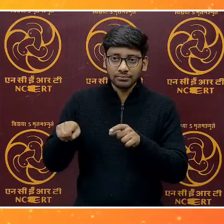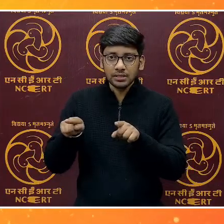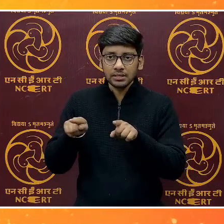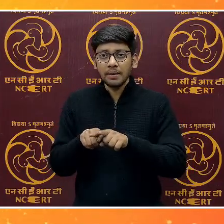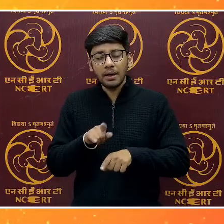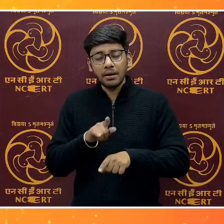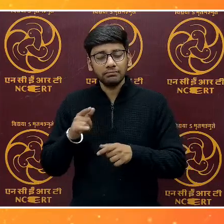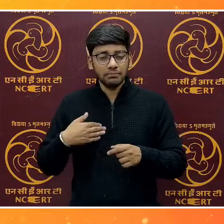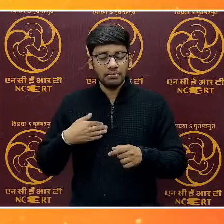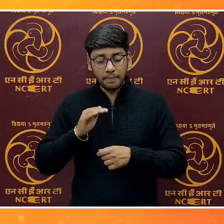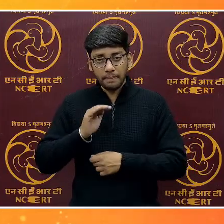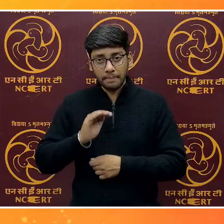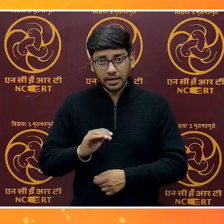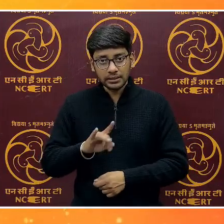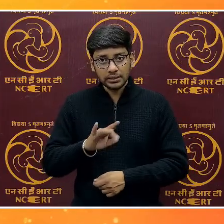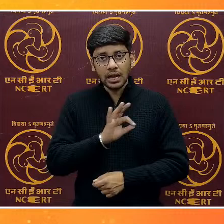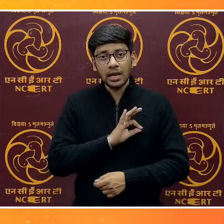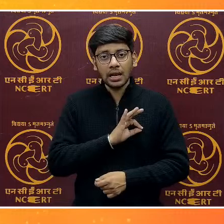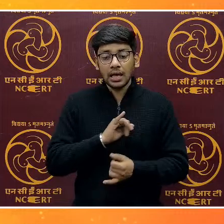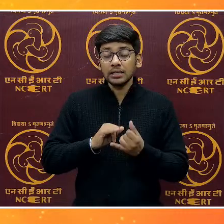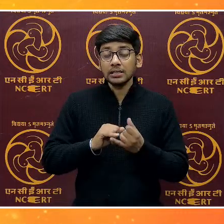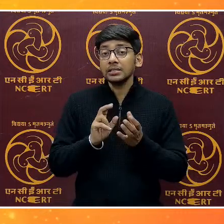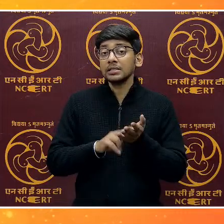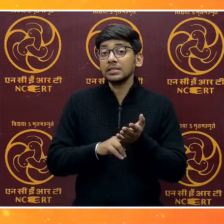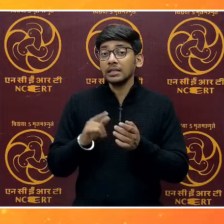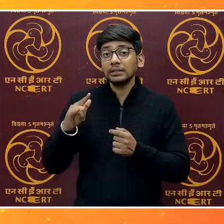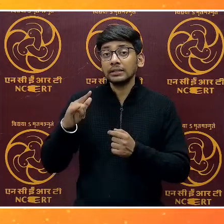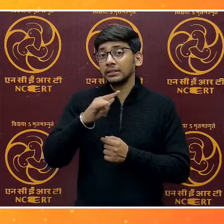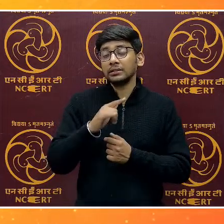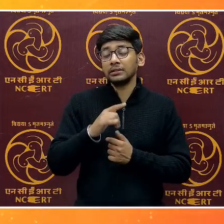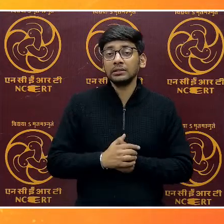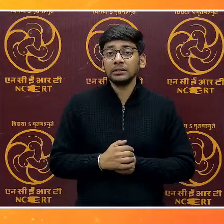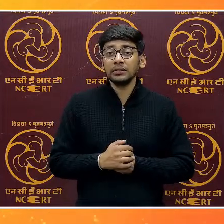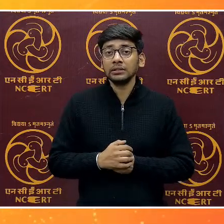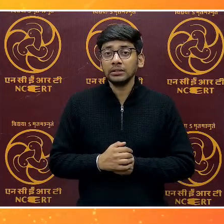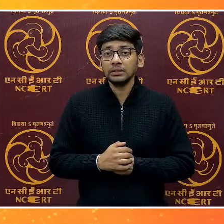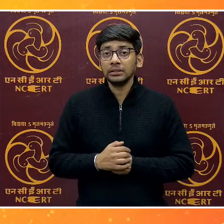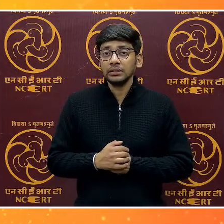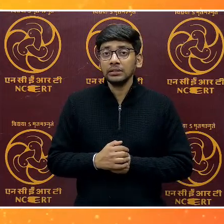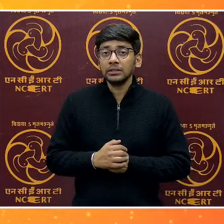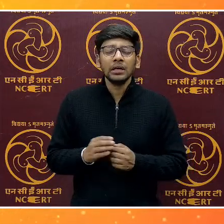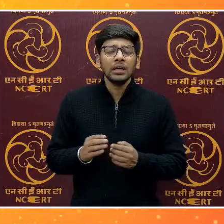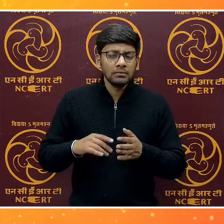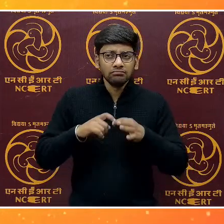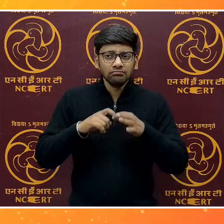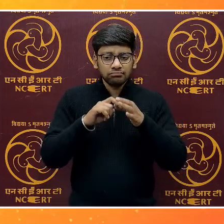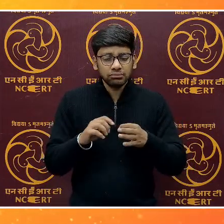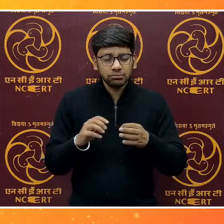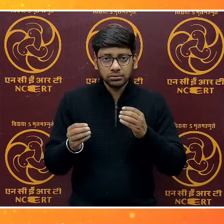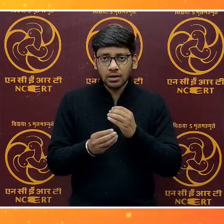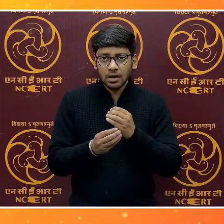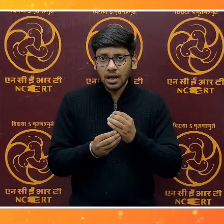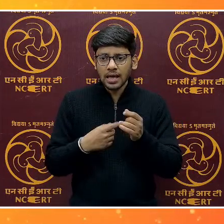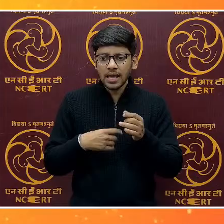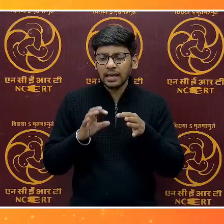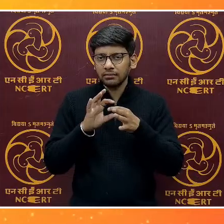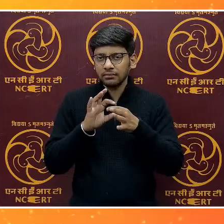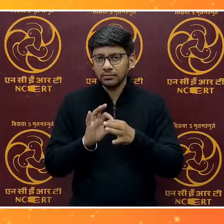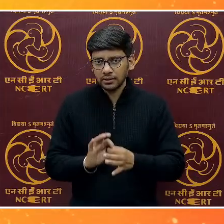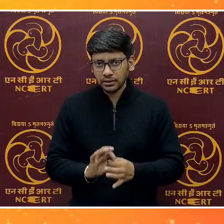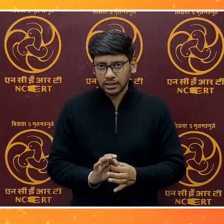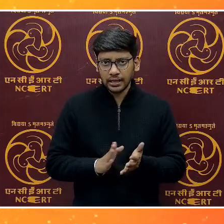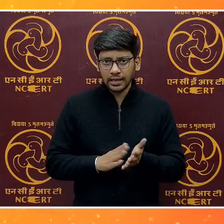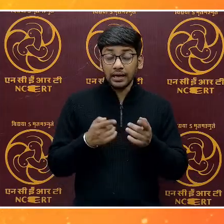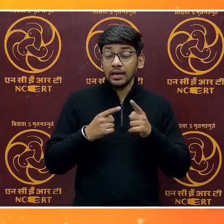on, let us see what is there in the store for us. All right, we have some more questions, but these are not related to the